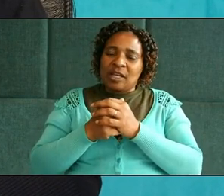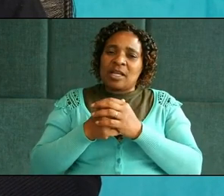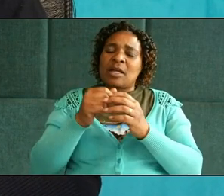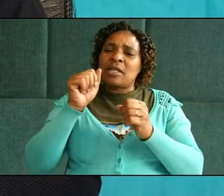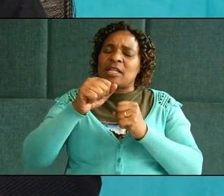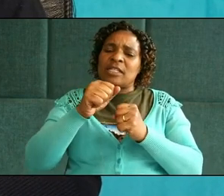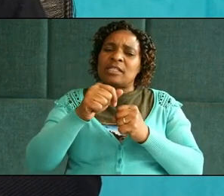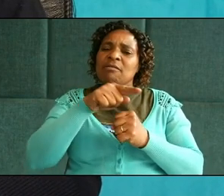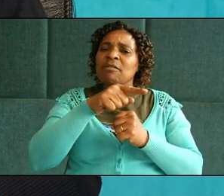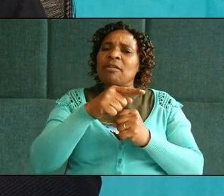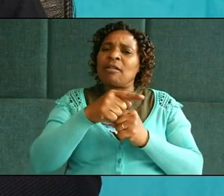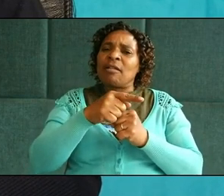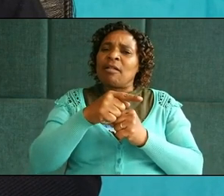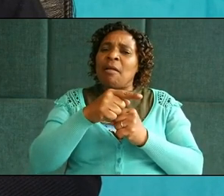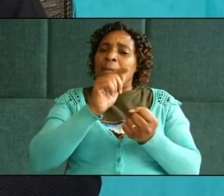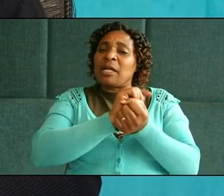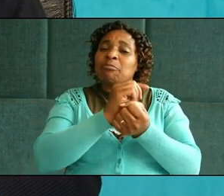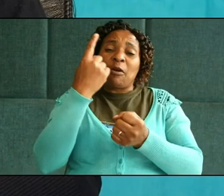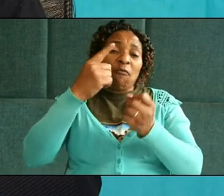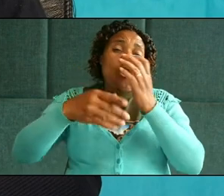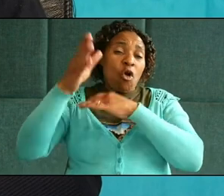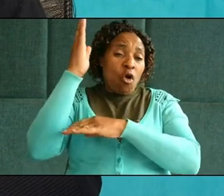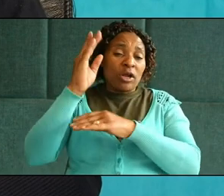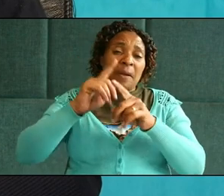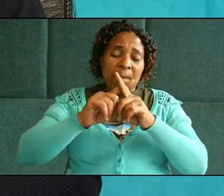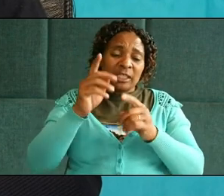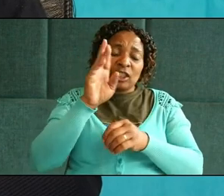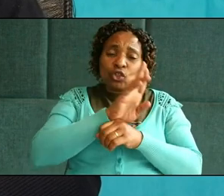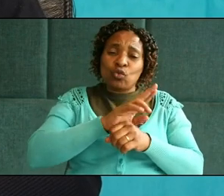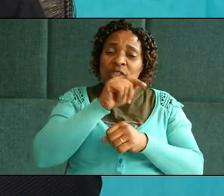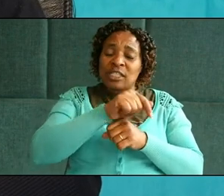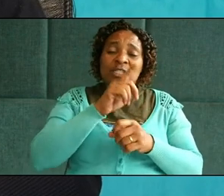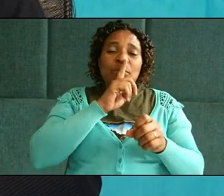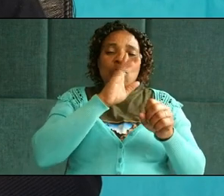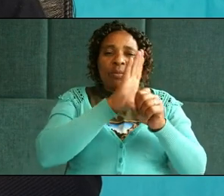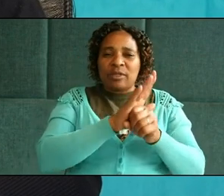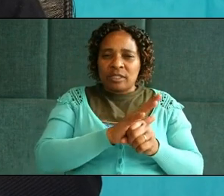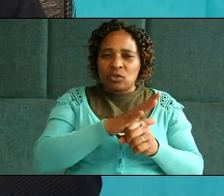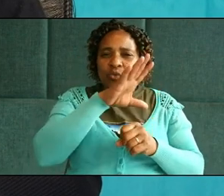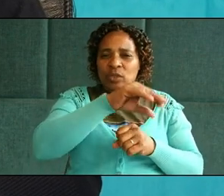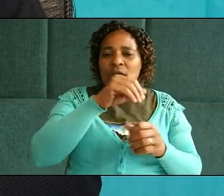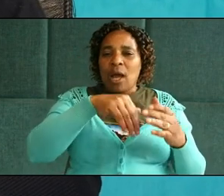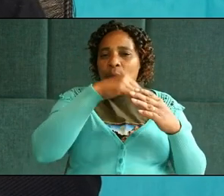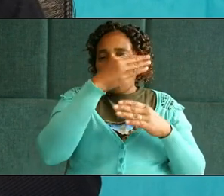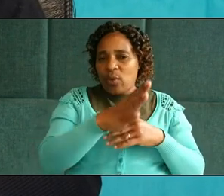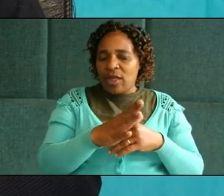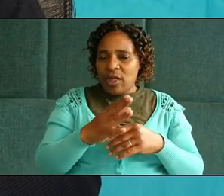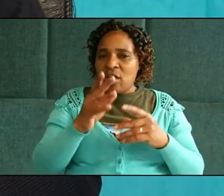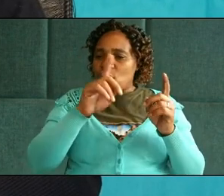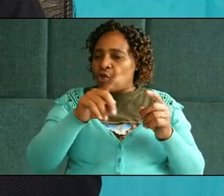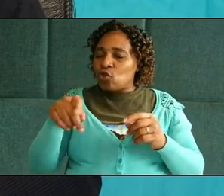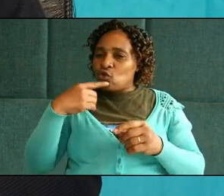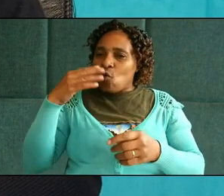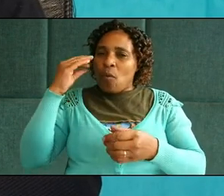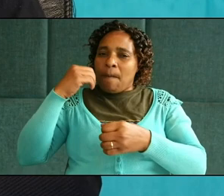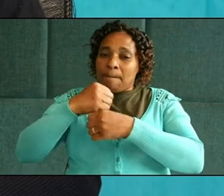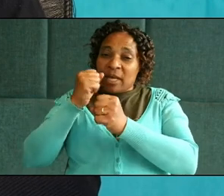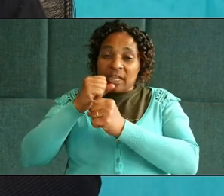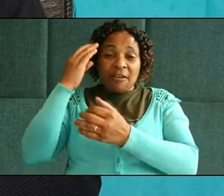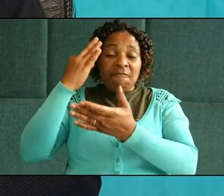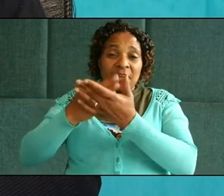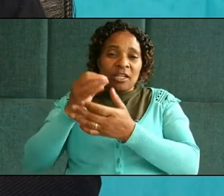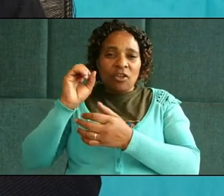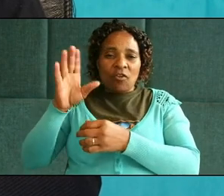Lord. He uses this promise to take away those who made the faith of Israel